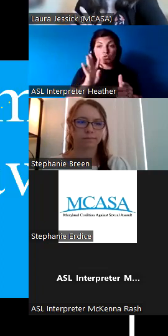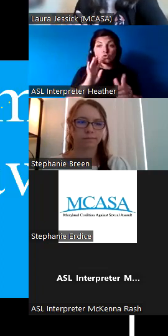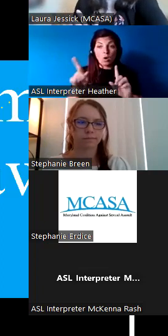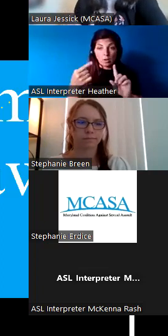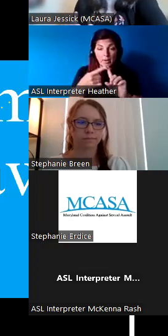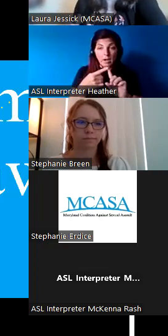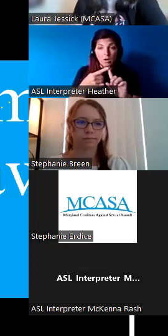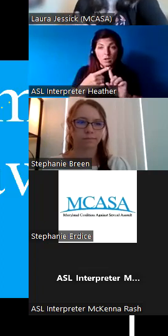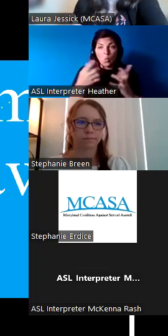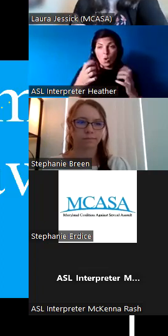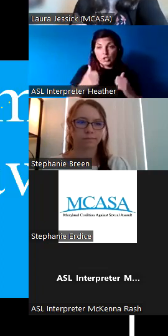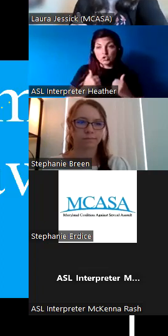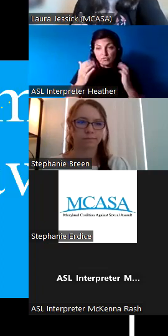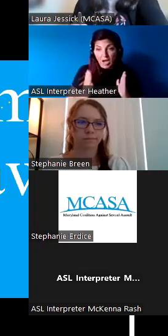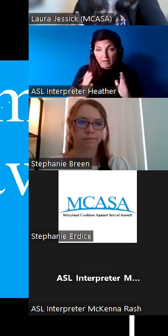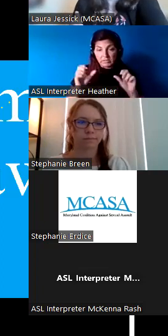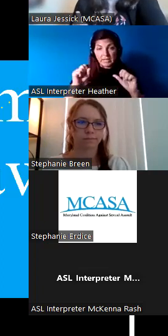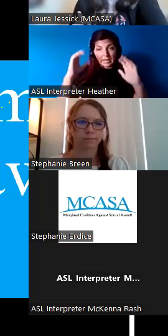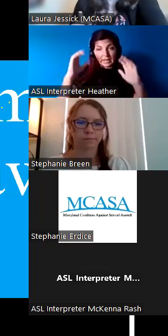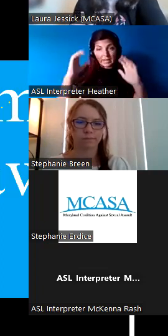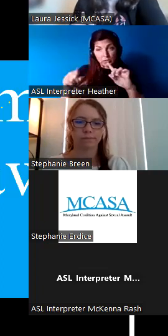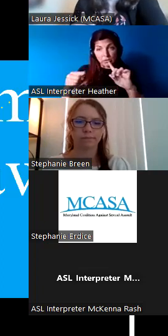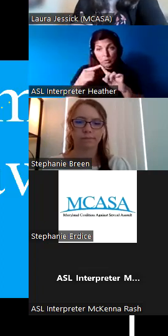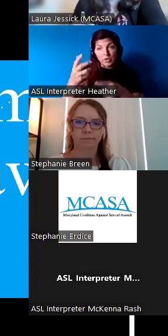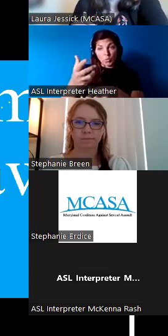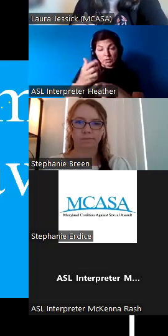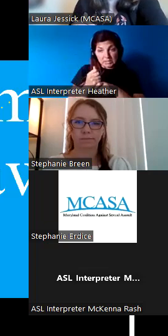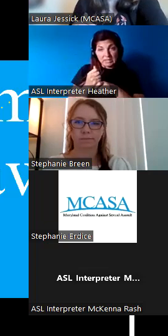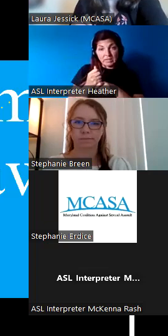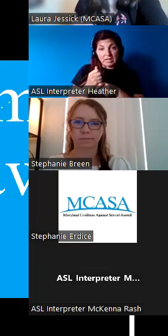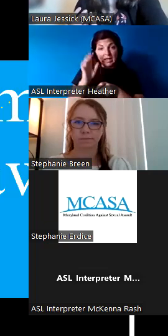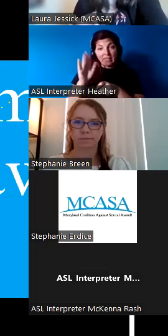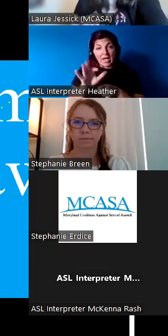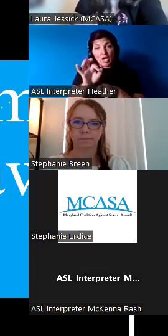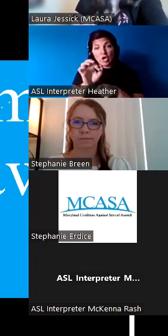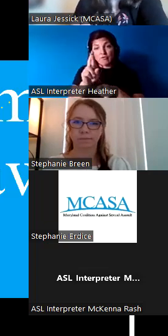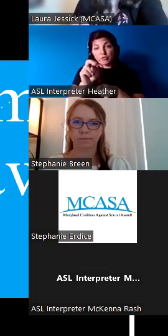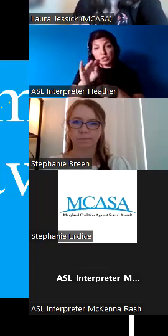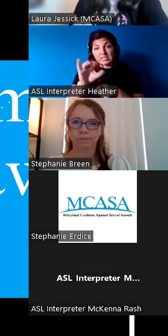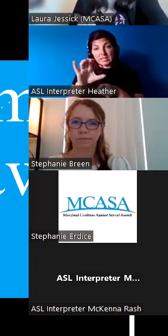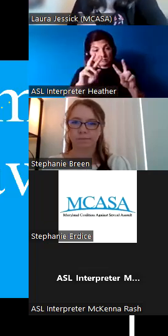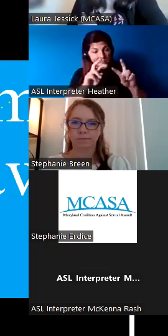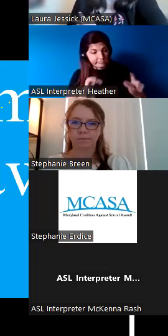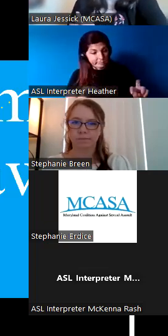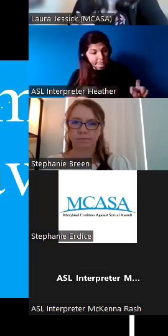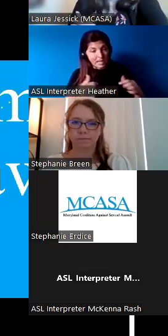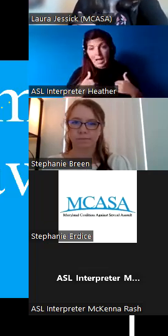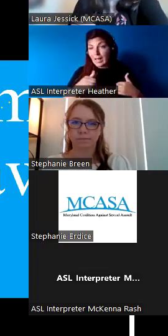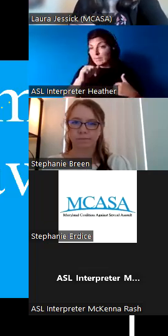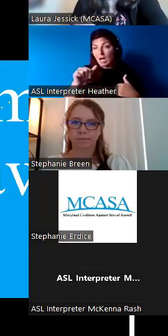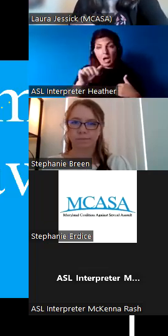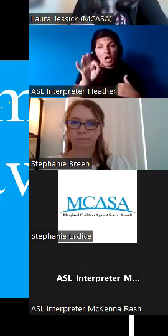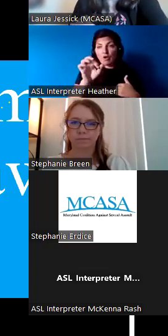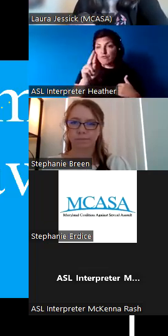of what survivors can expect when receiving a sexual assault forensic exam. I am not a forensic nurse